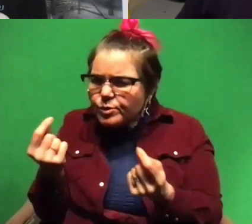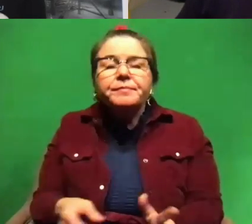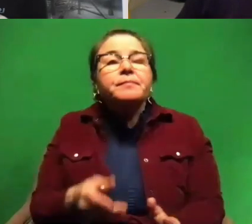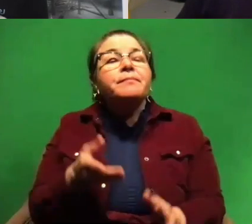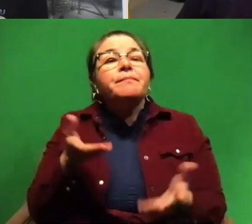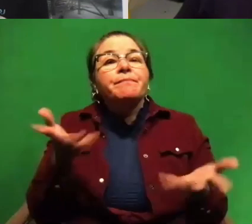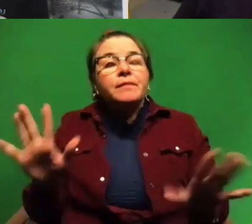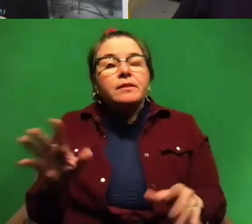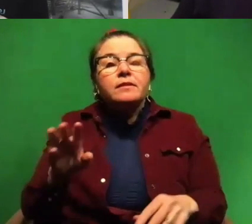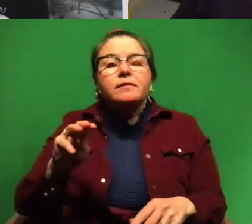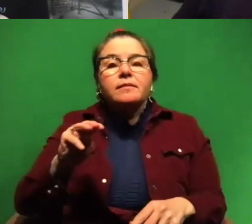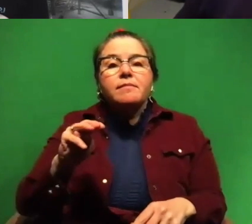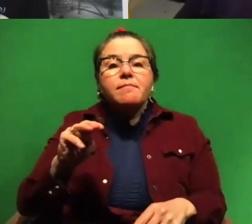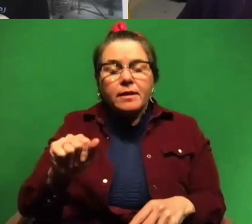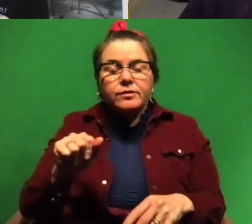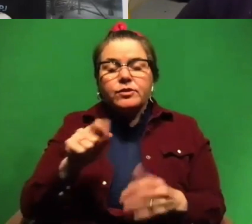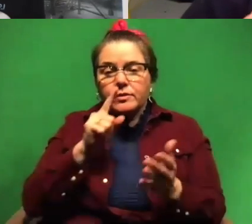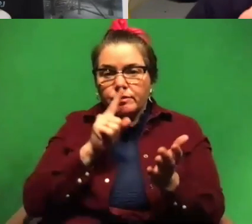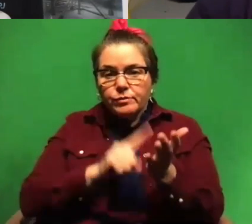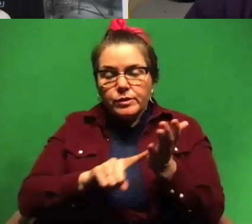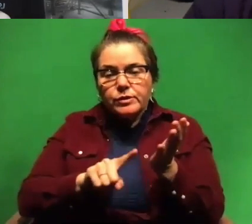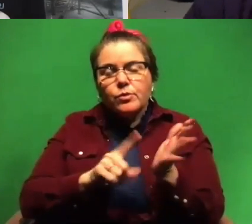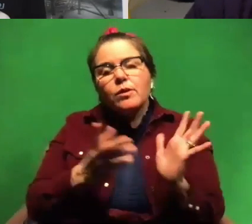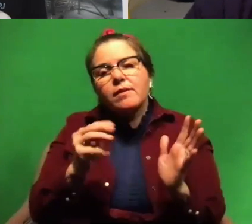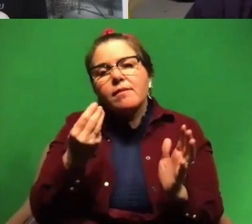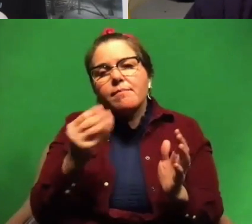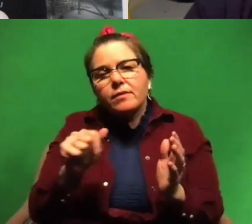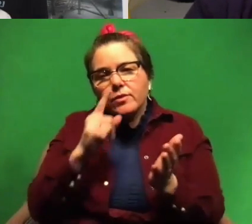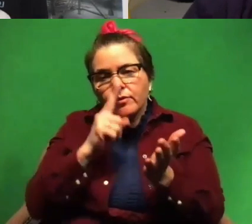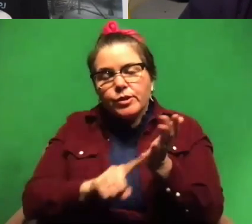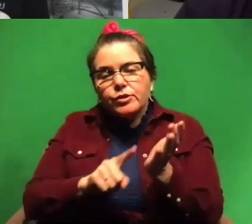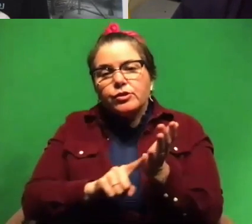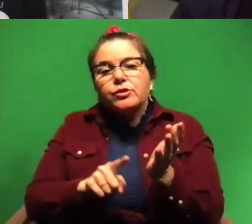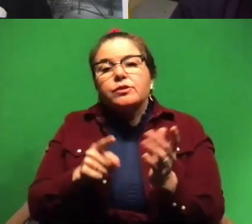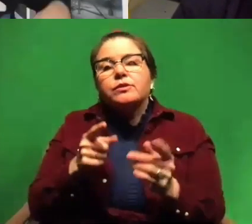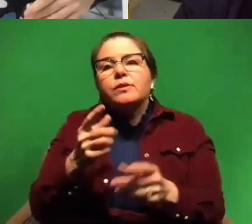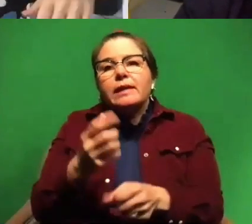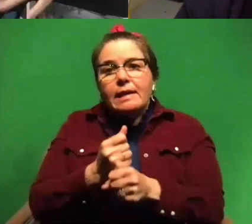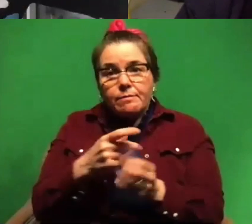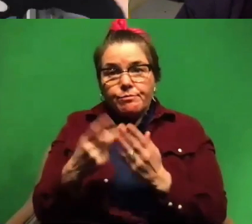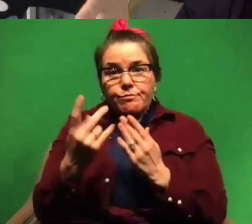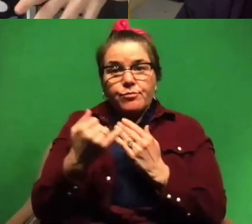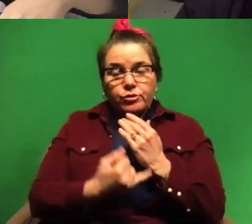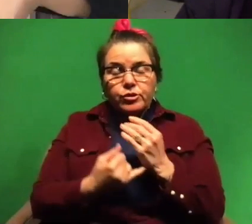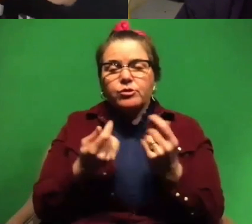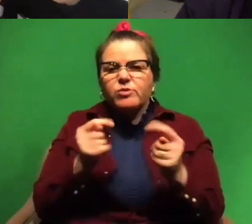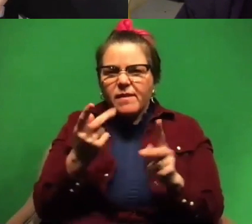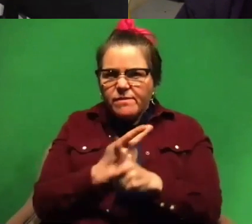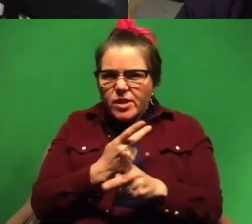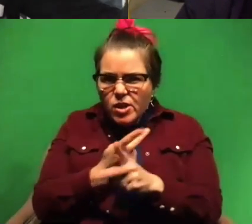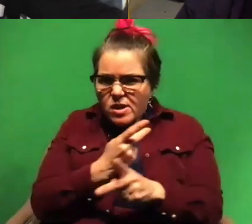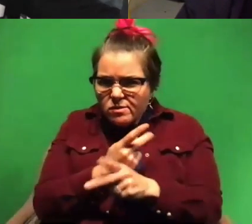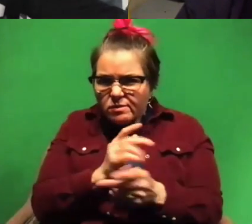started a master of research just a master of research where you get a project and you try to figure out as much as you